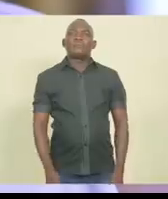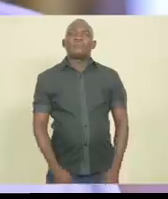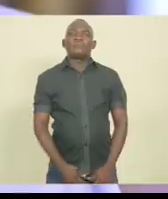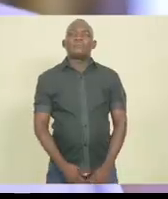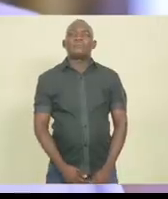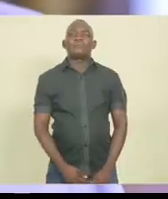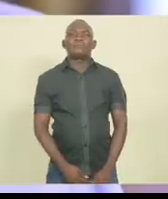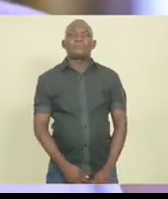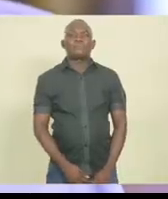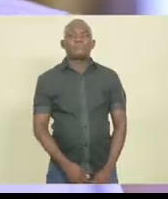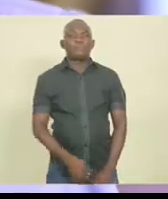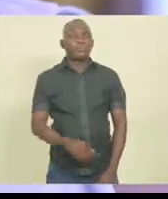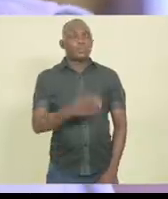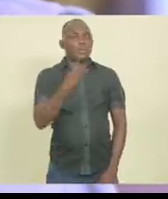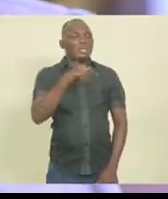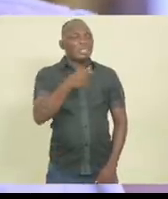Hmm?